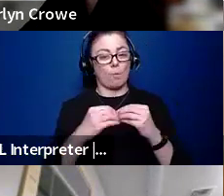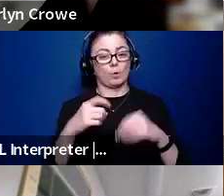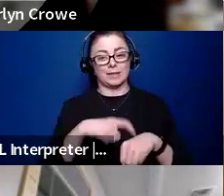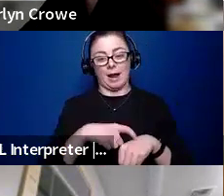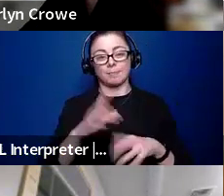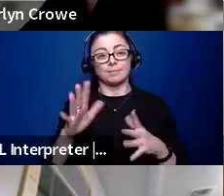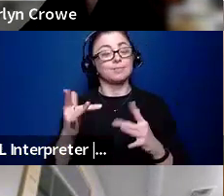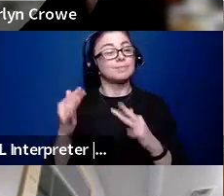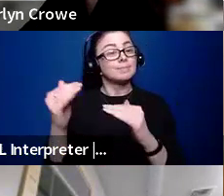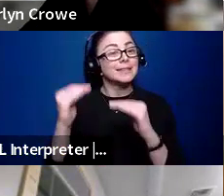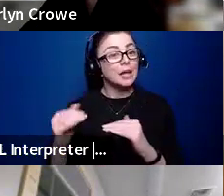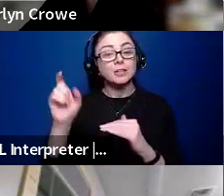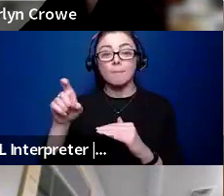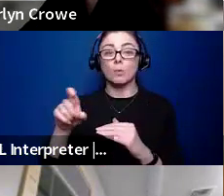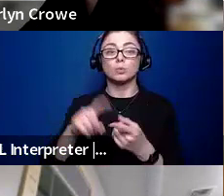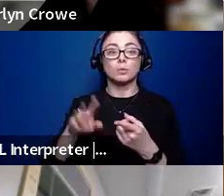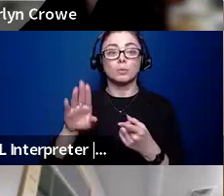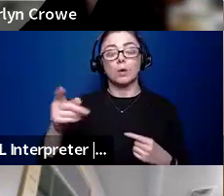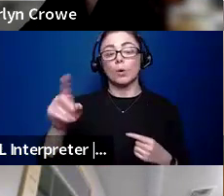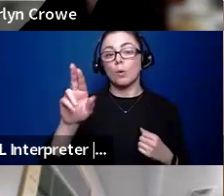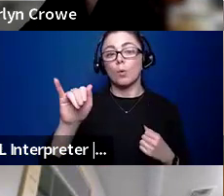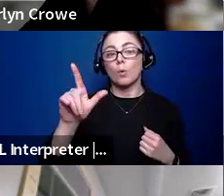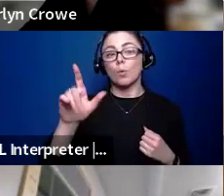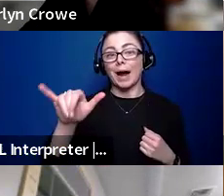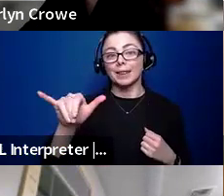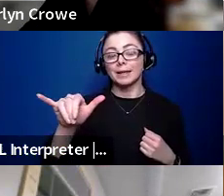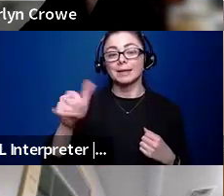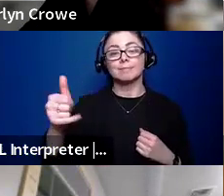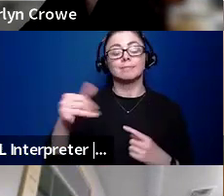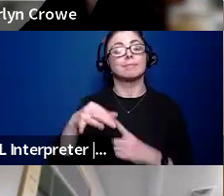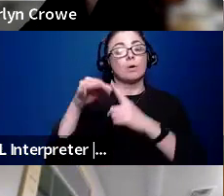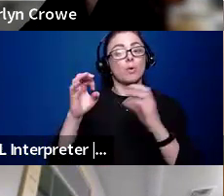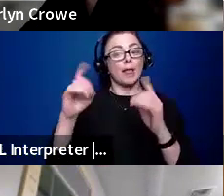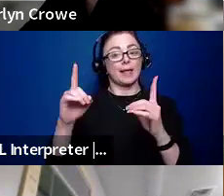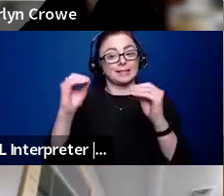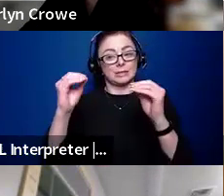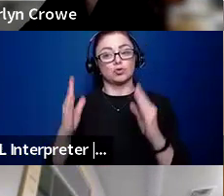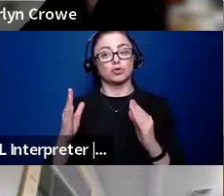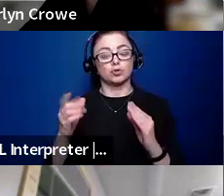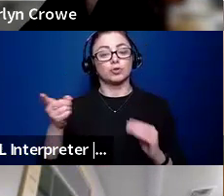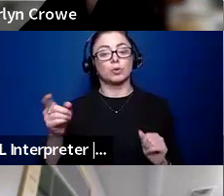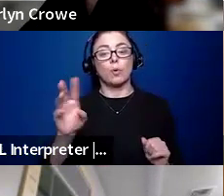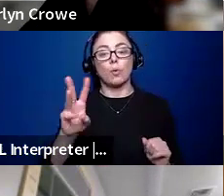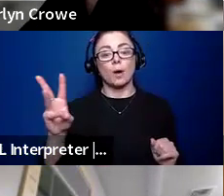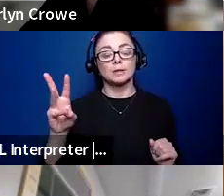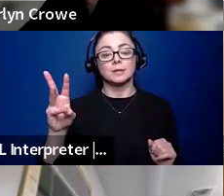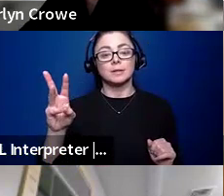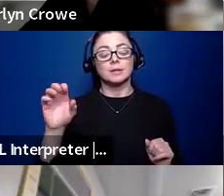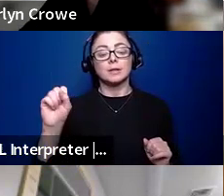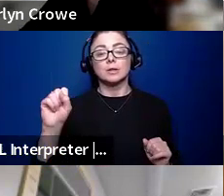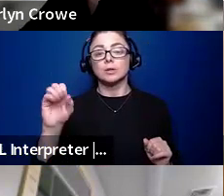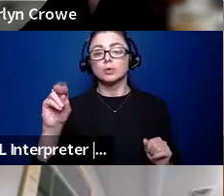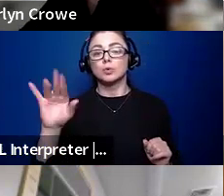to be Riley Venort. She is a special ed teacher at West Sioux.